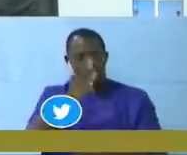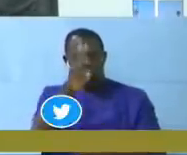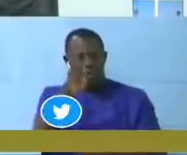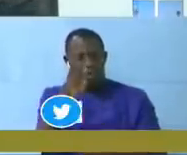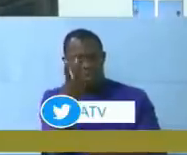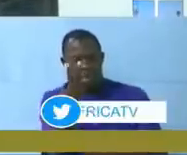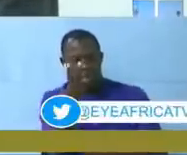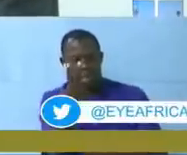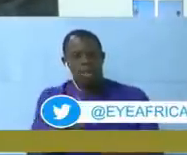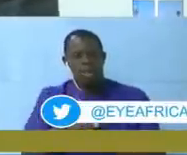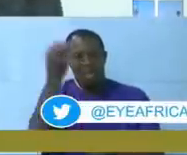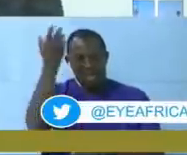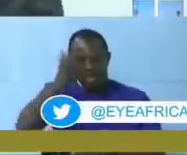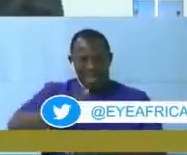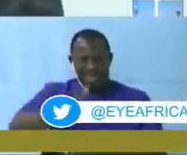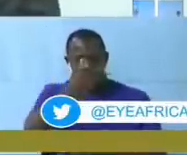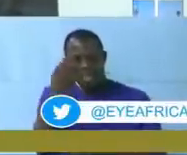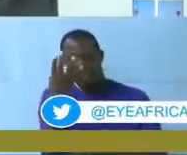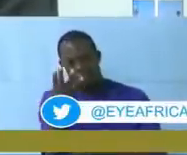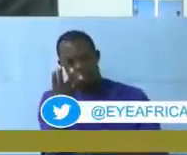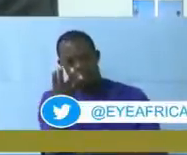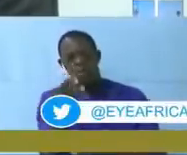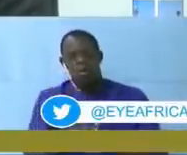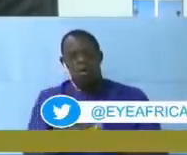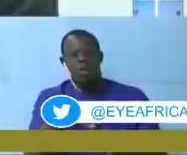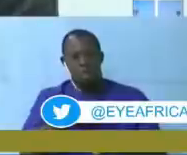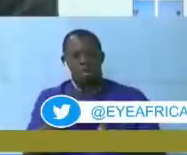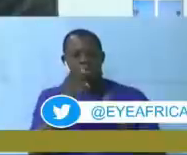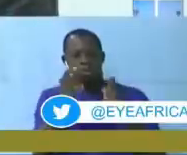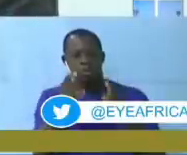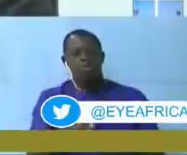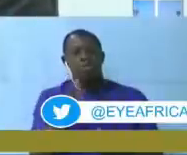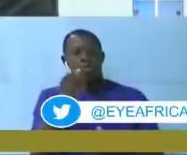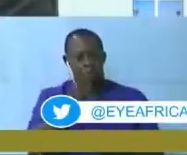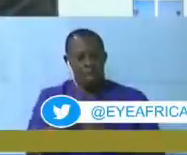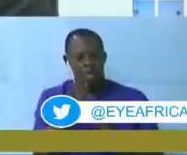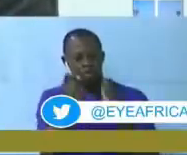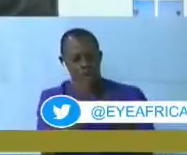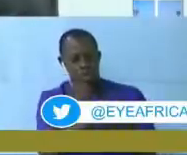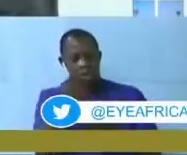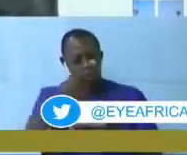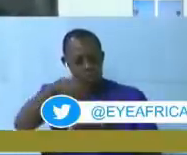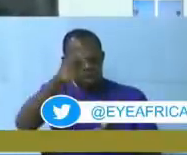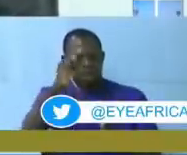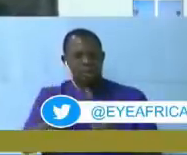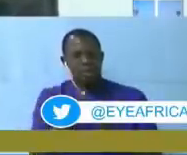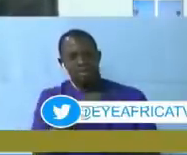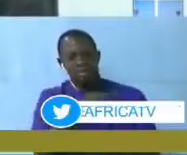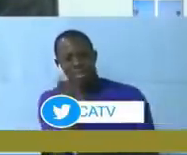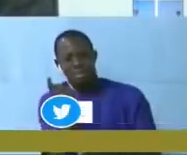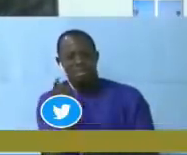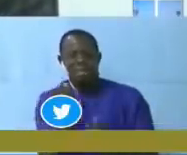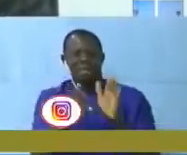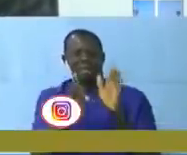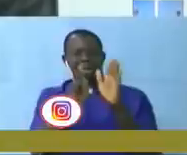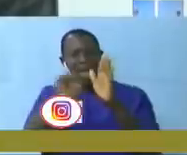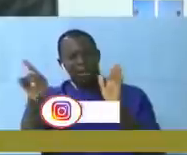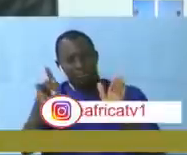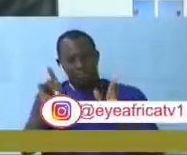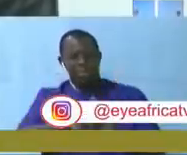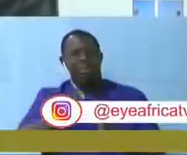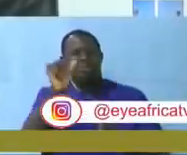July 22nd, 1994, to rectify such evils. And the